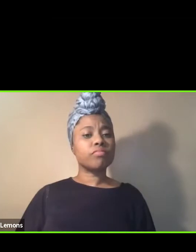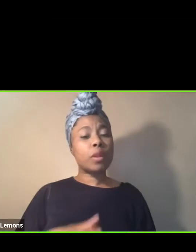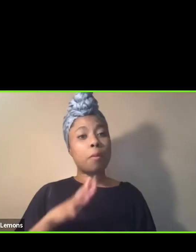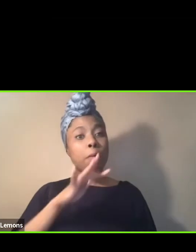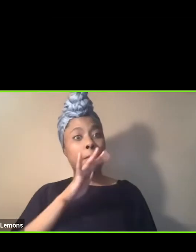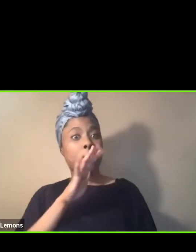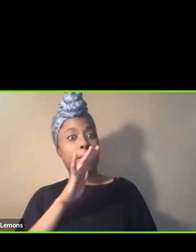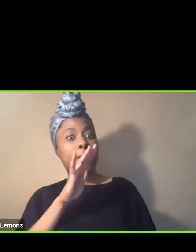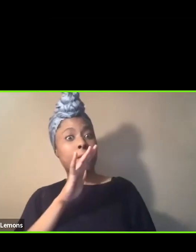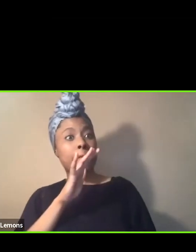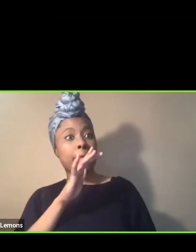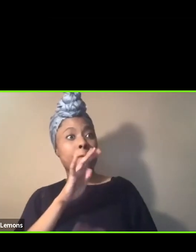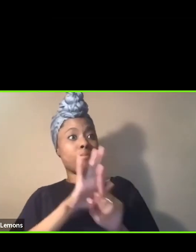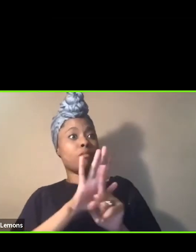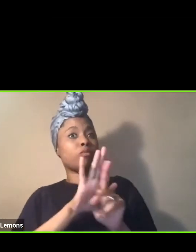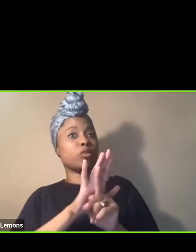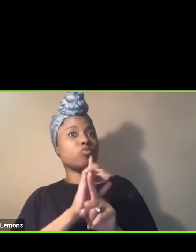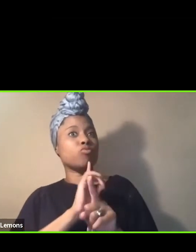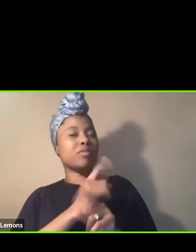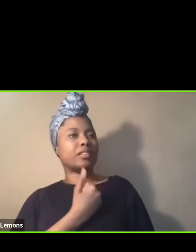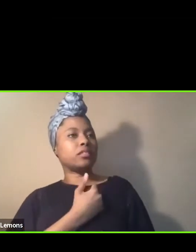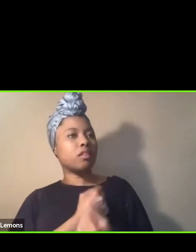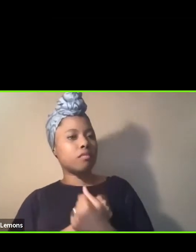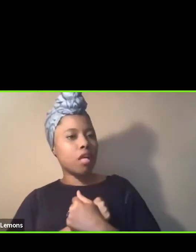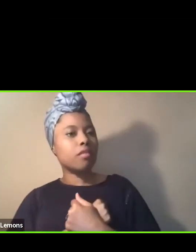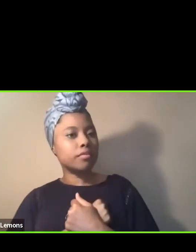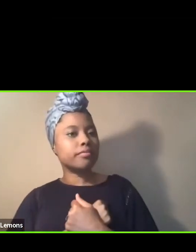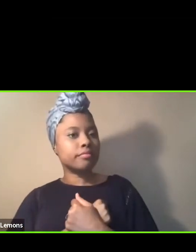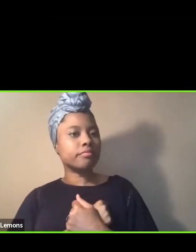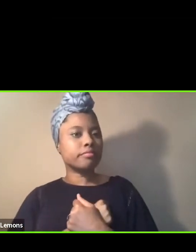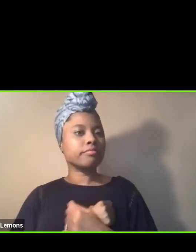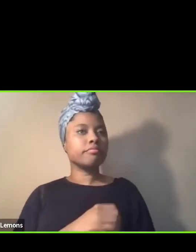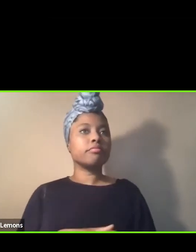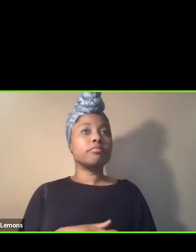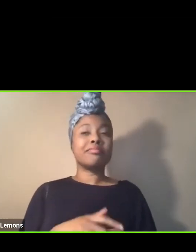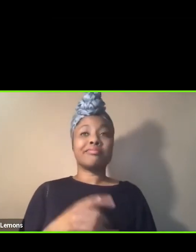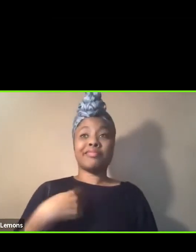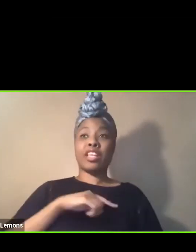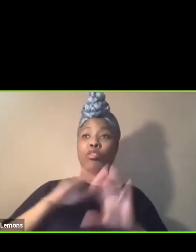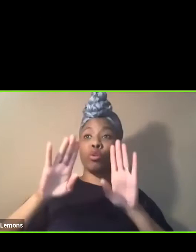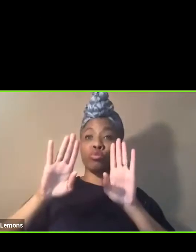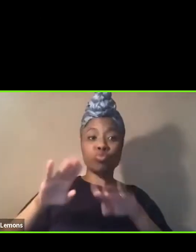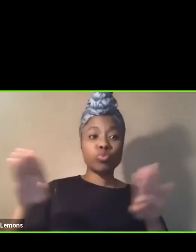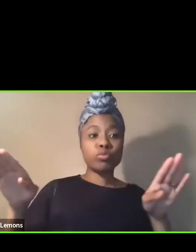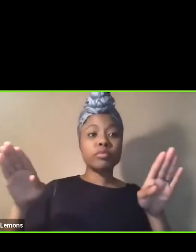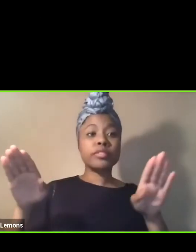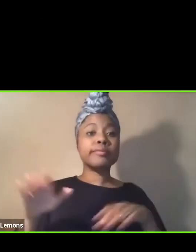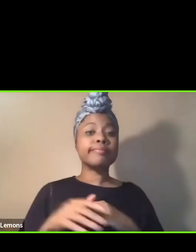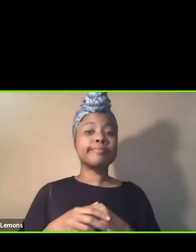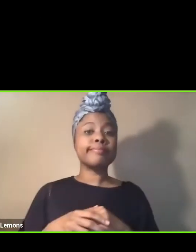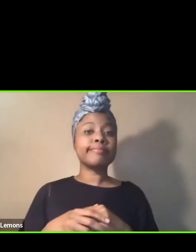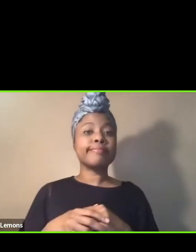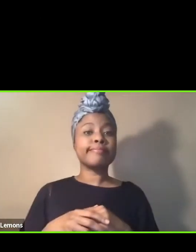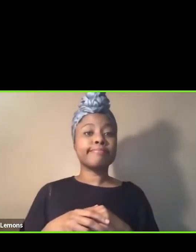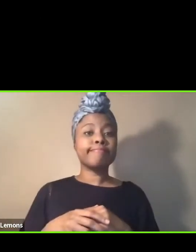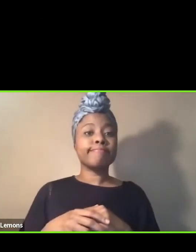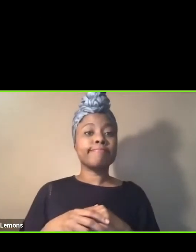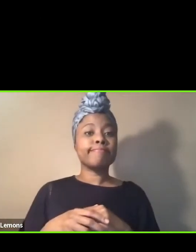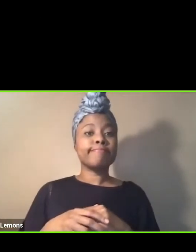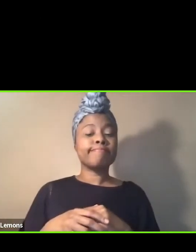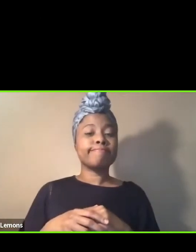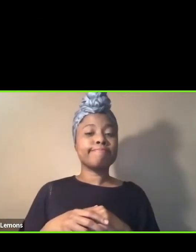came to self-love, instilling self-love in our children, and how she